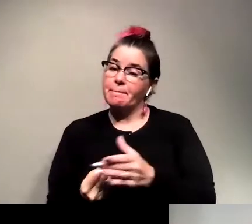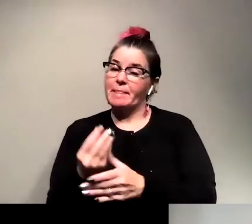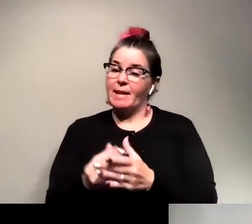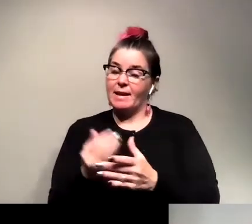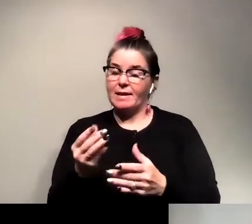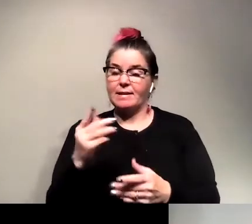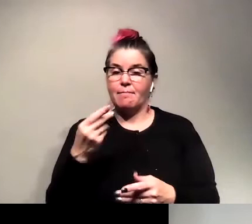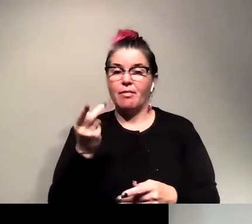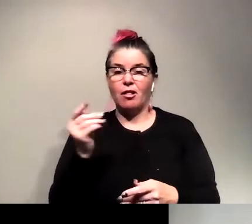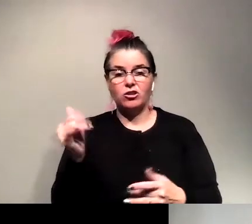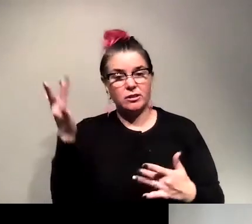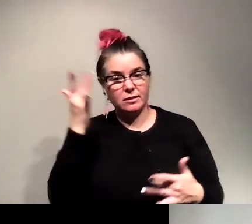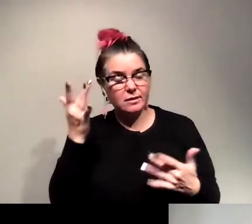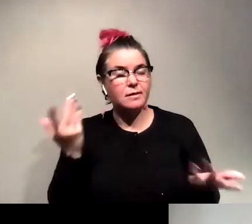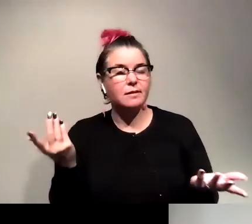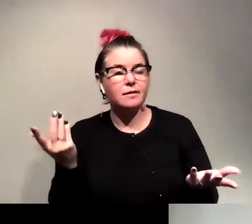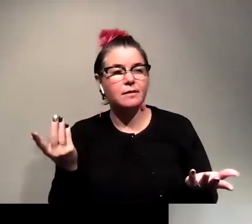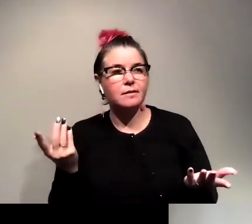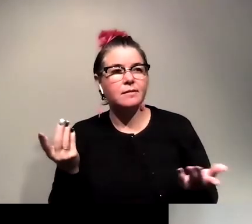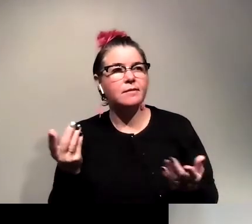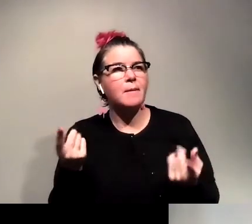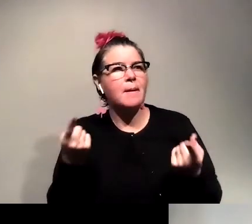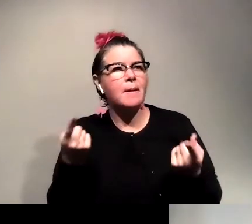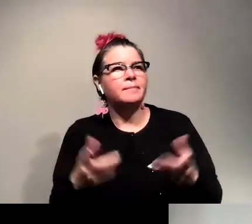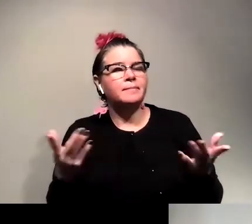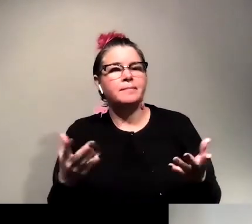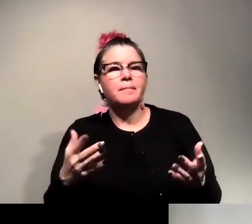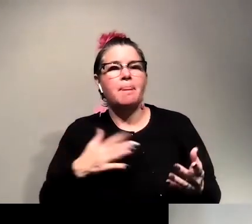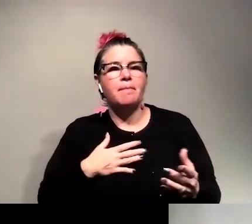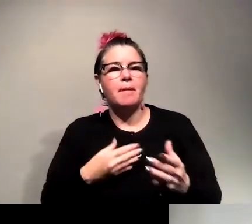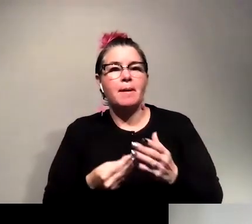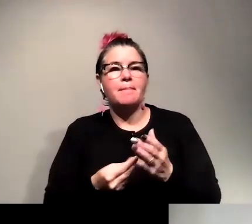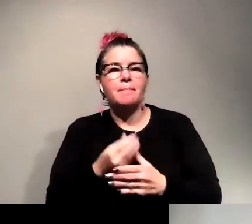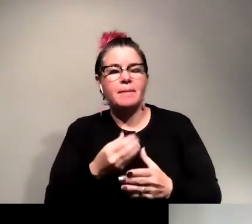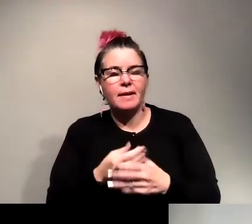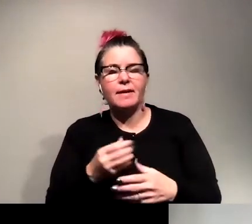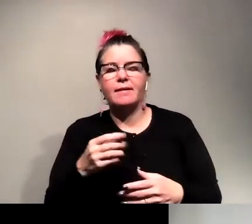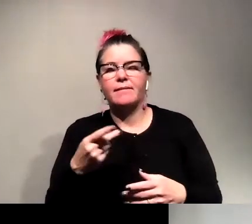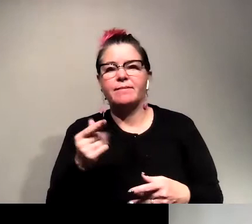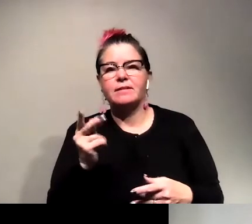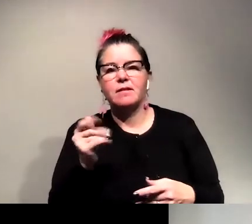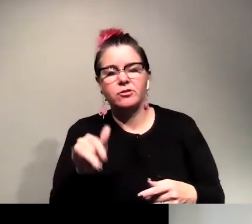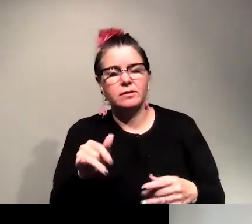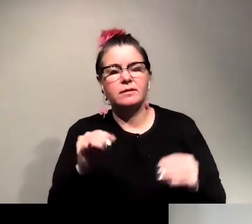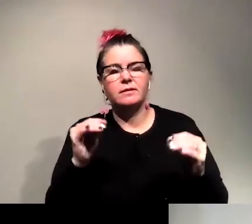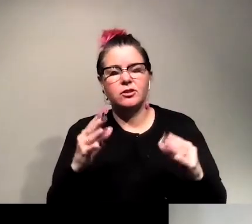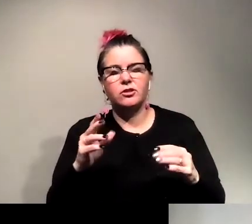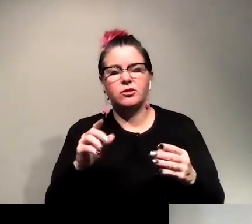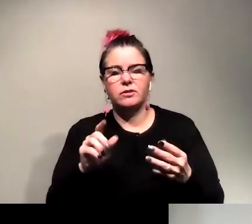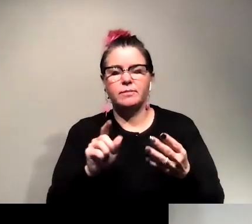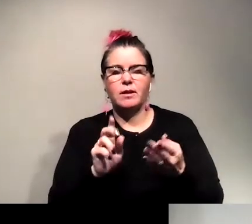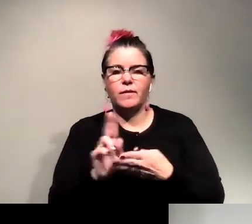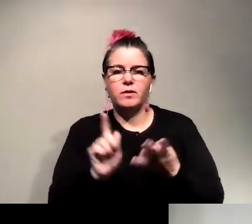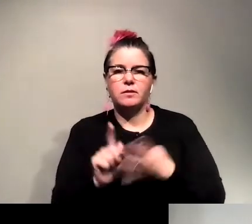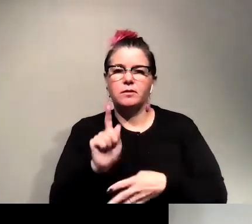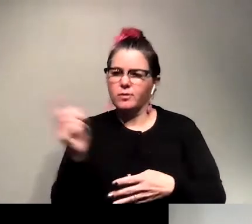got into plant pathology as the result of my plant physiology teacher in undergrad. He was like, you should come work in my lab. All my